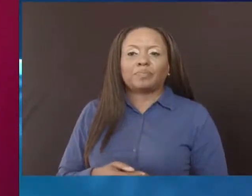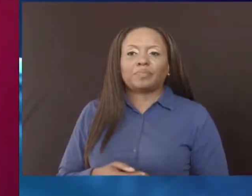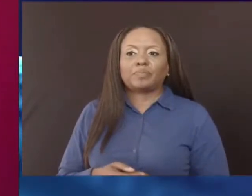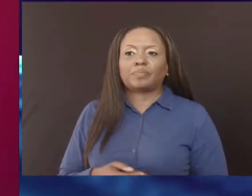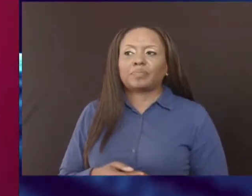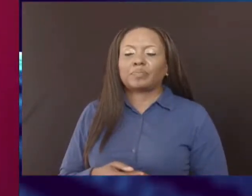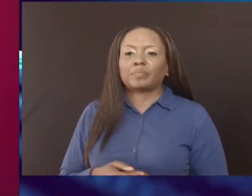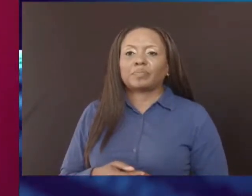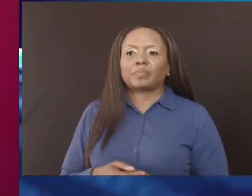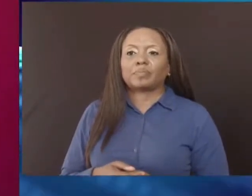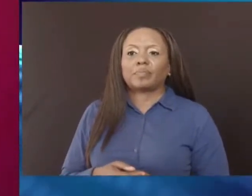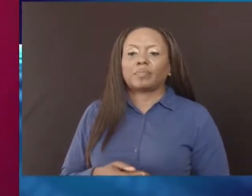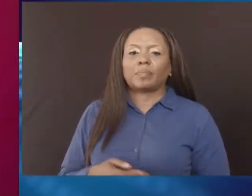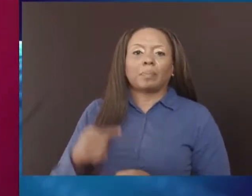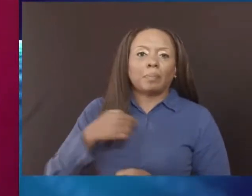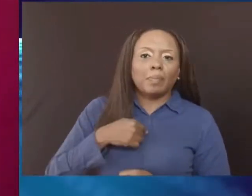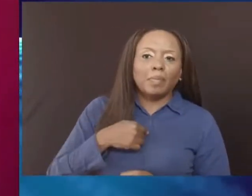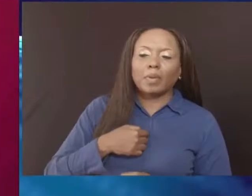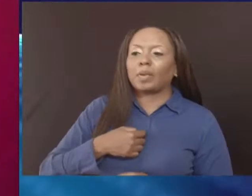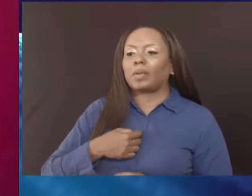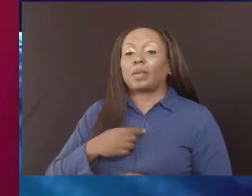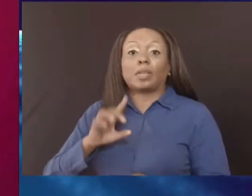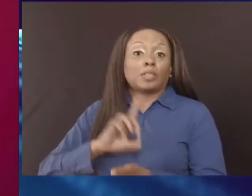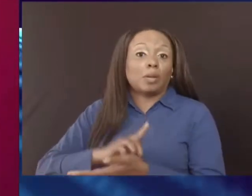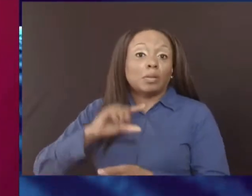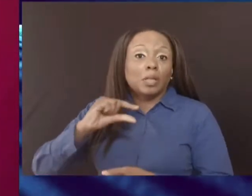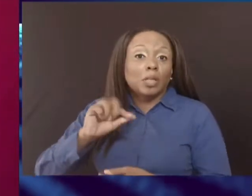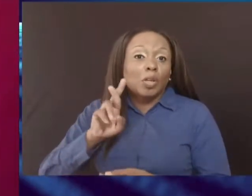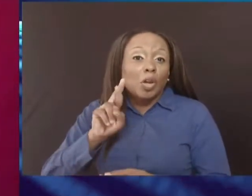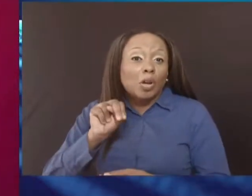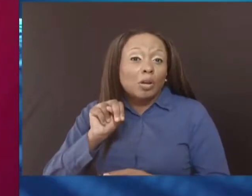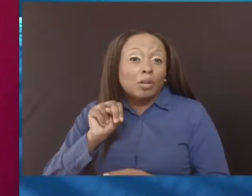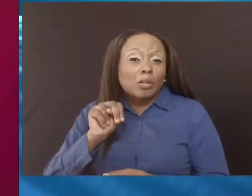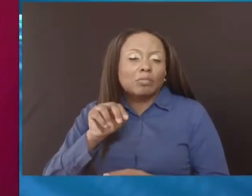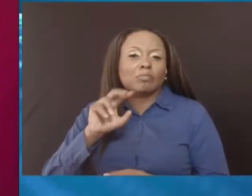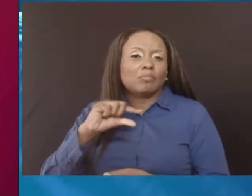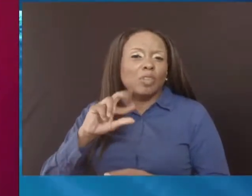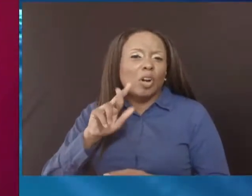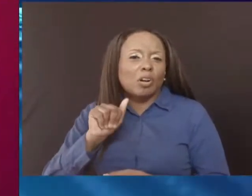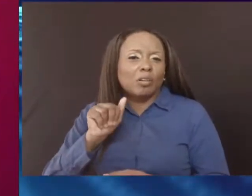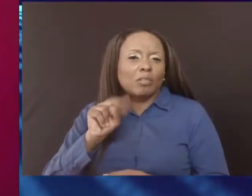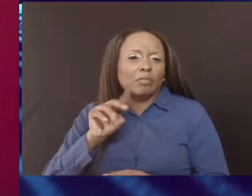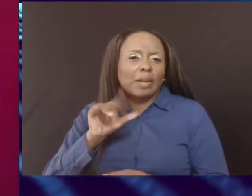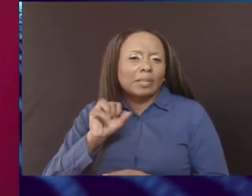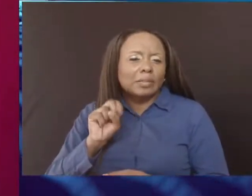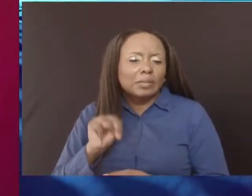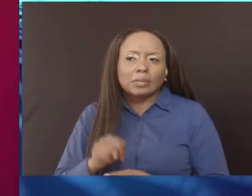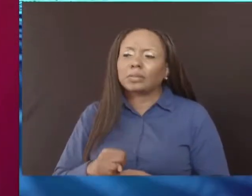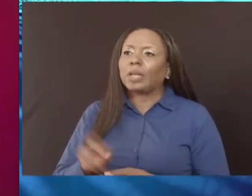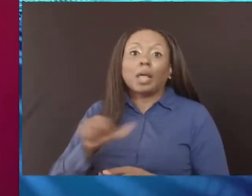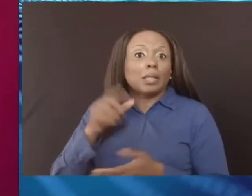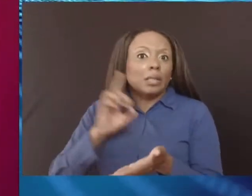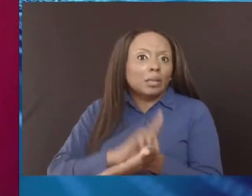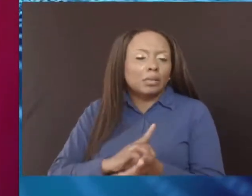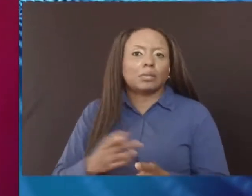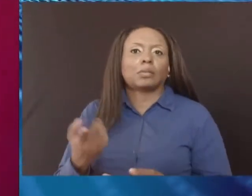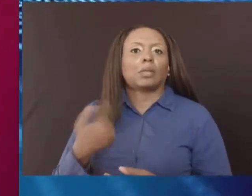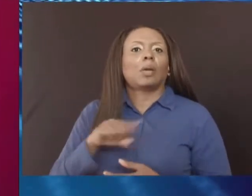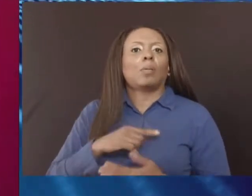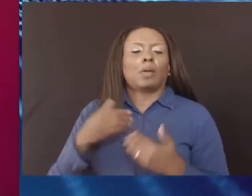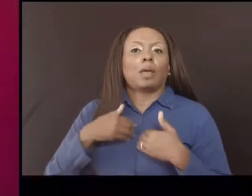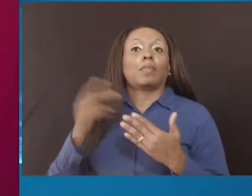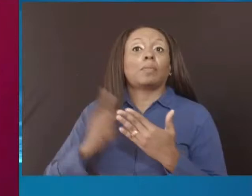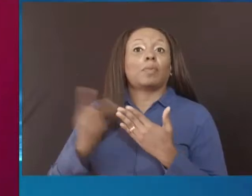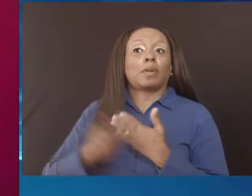such as Dr. Grandison, such as us in the EOC, as I just mentioned. We do have a program in place. We do utilize the